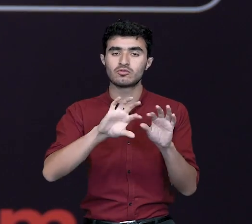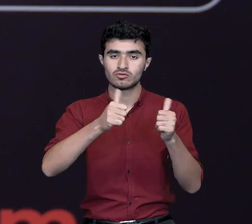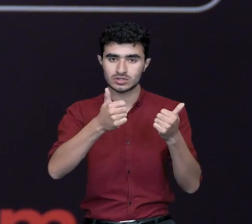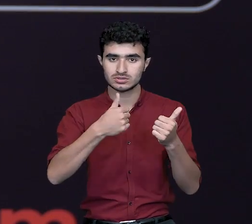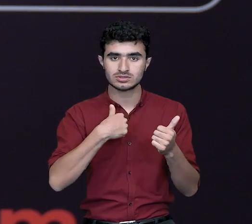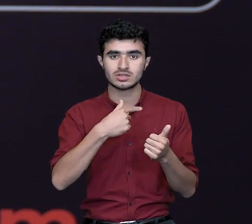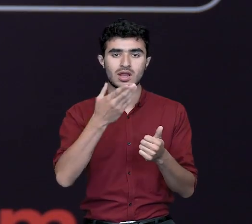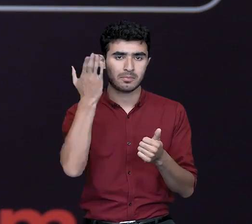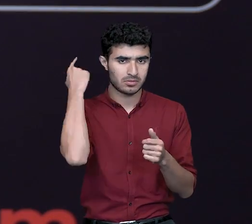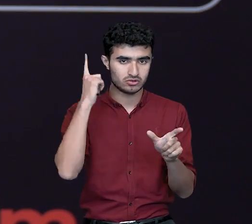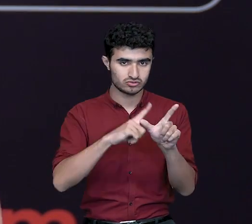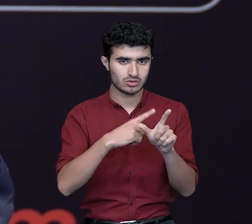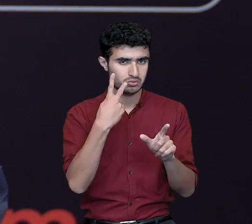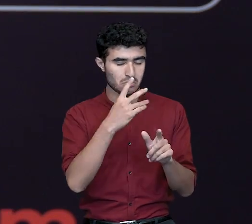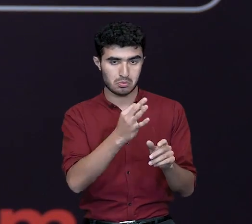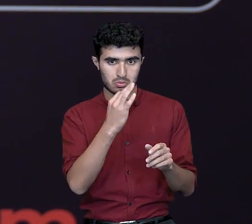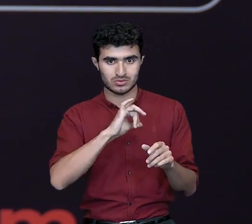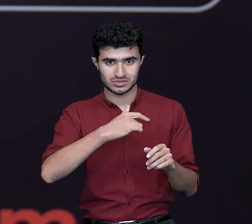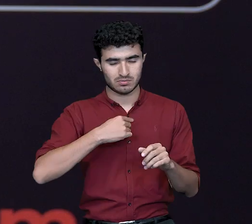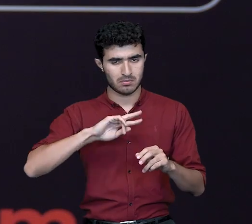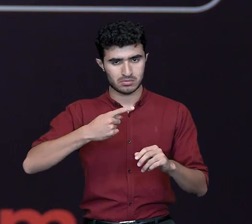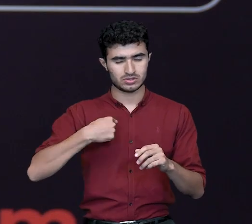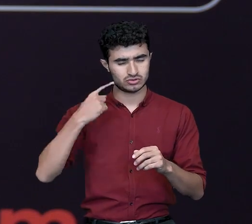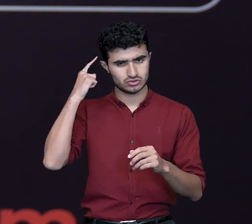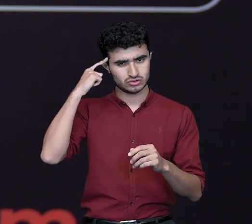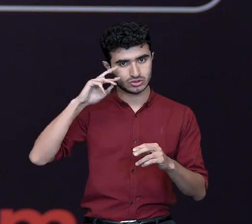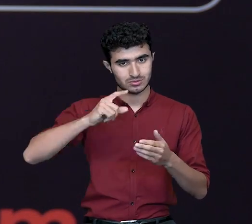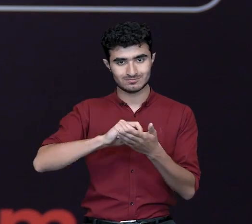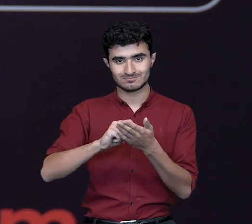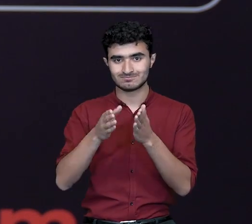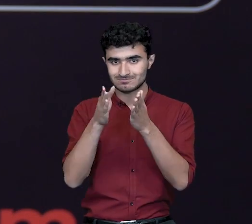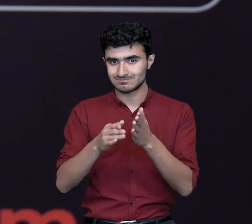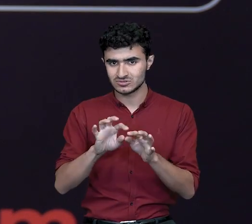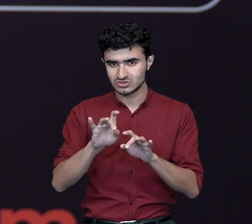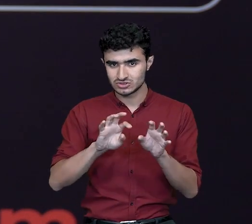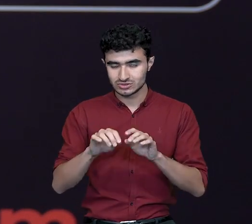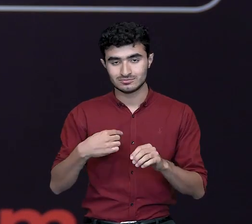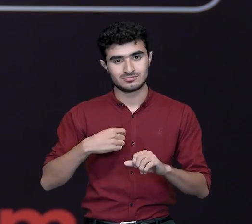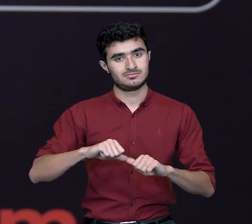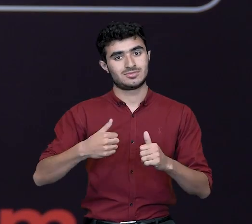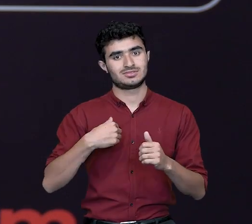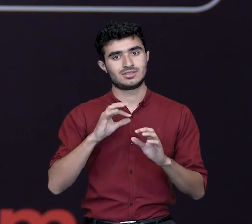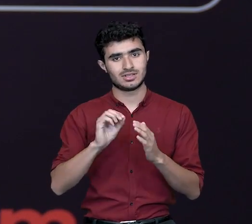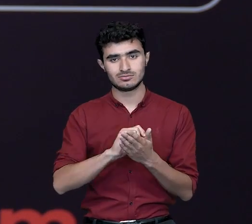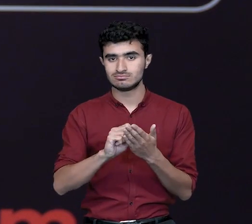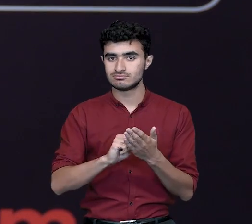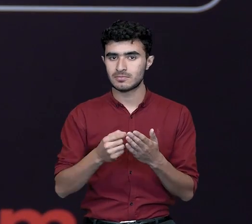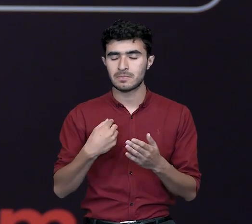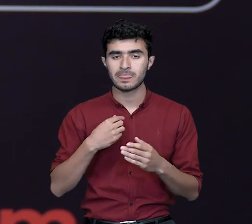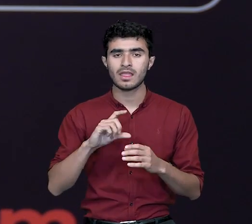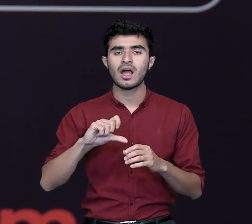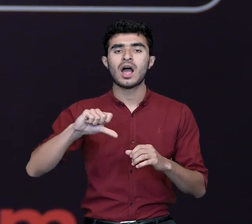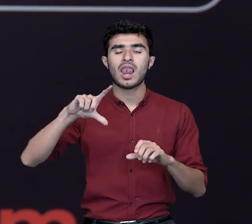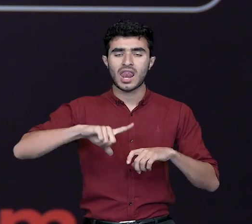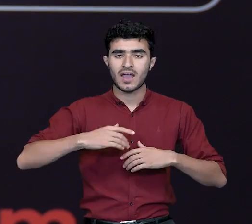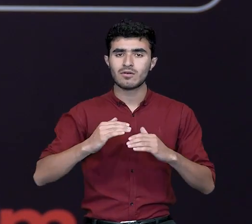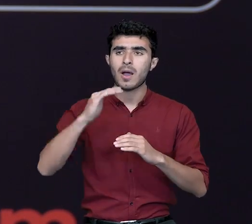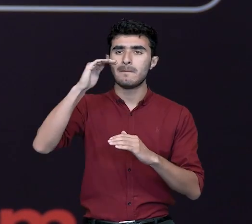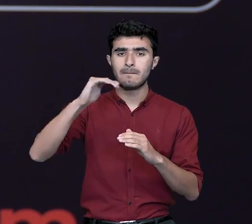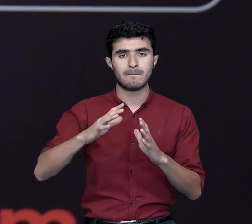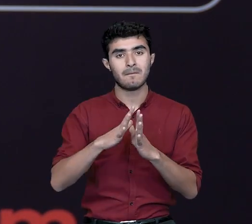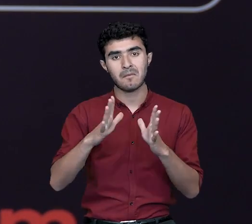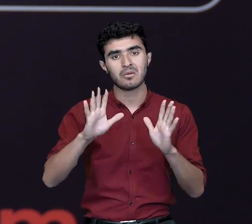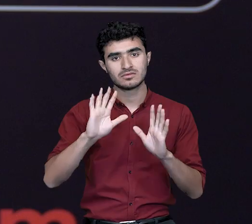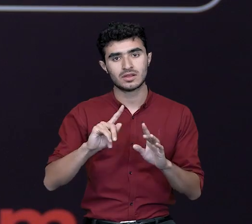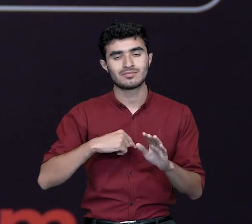a Pandemic last year, and his can-do attitude paved the way for my hard work. I had to go through many ups and downs, so I would also